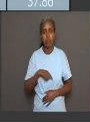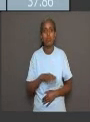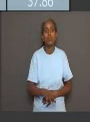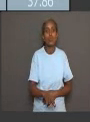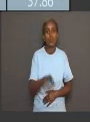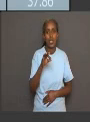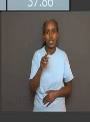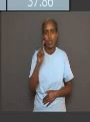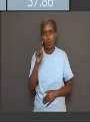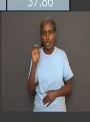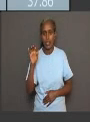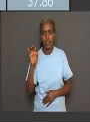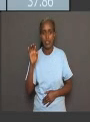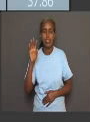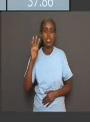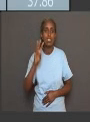we get